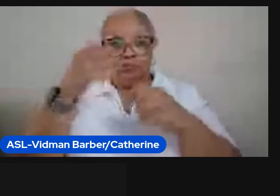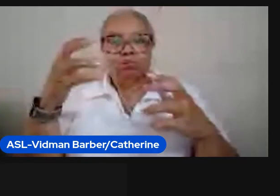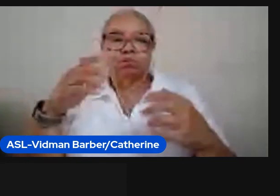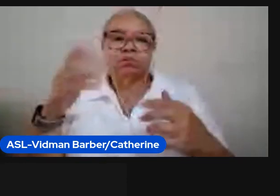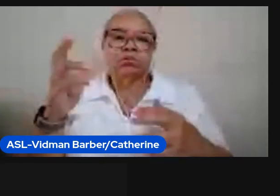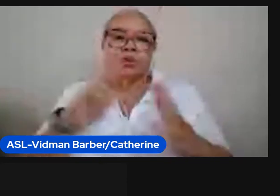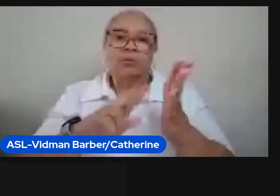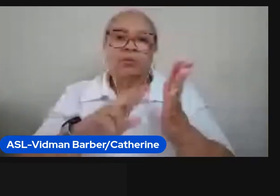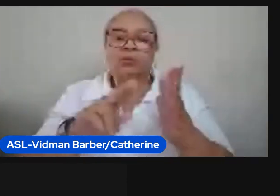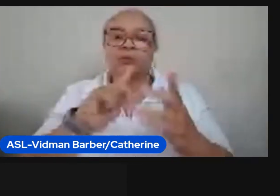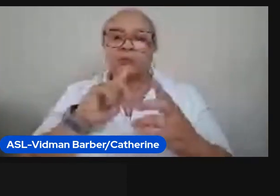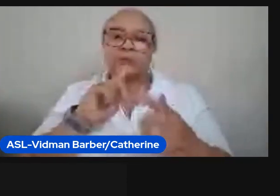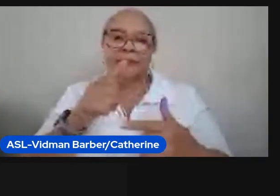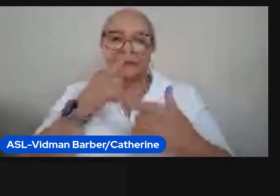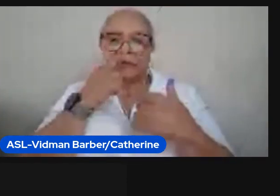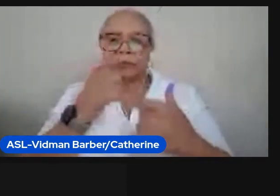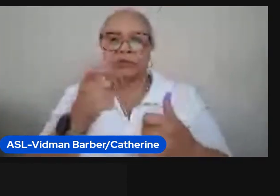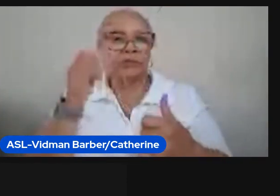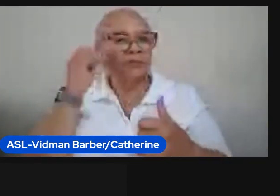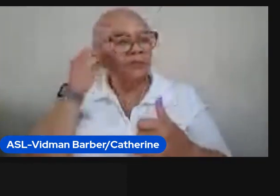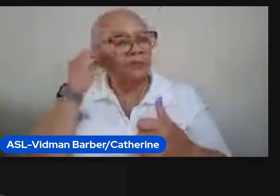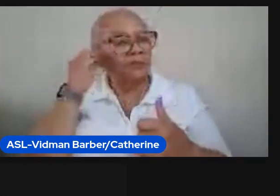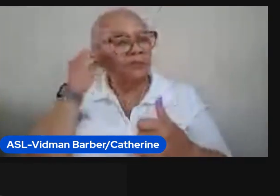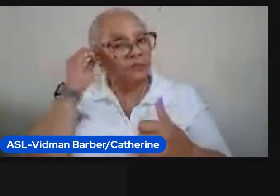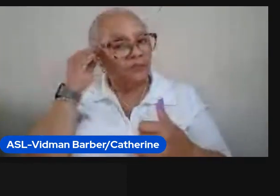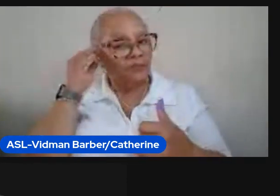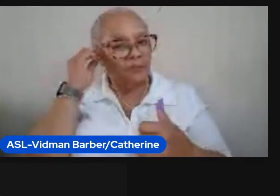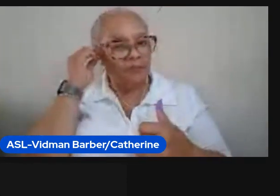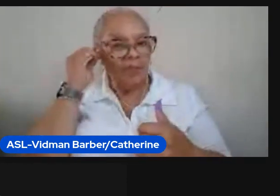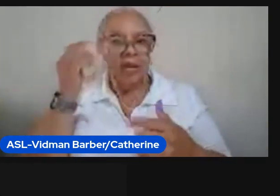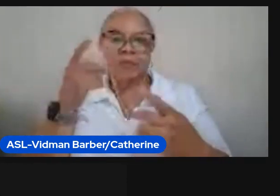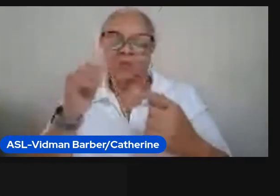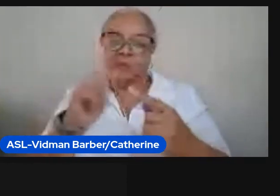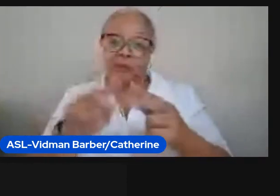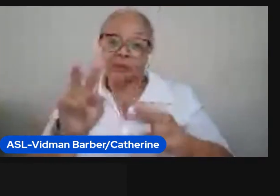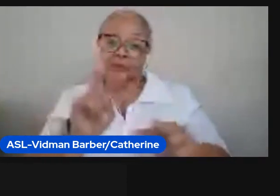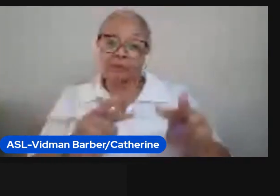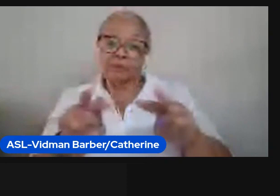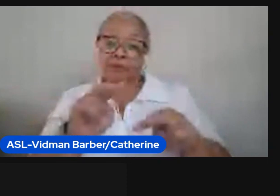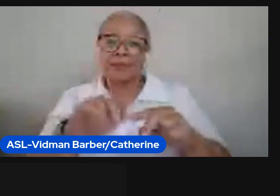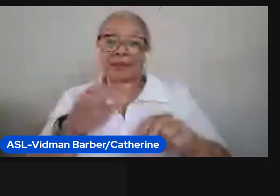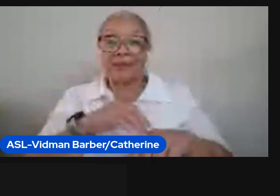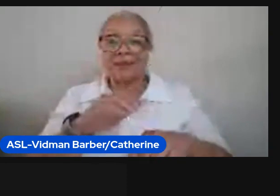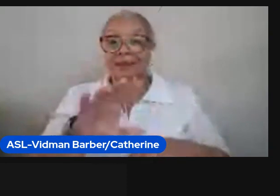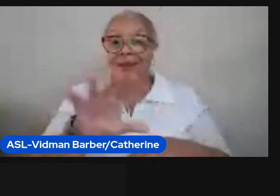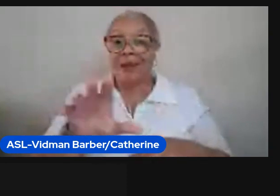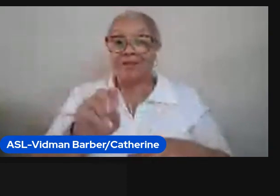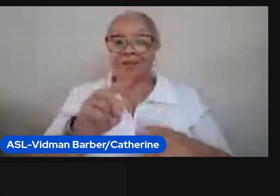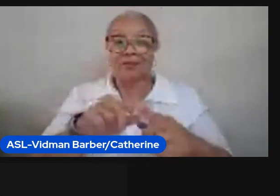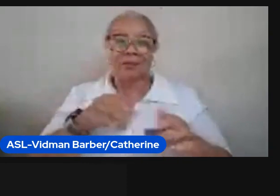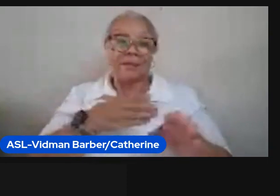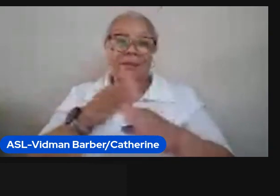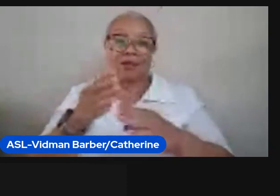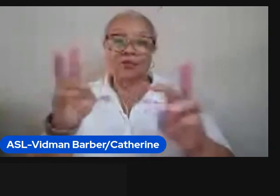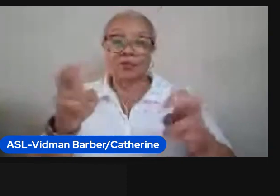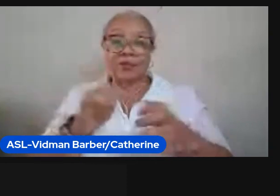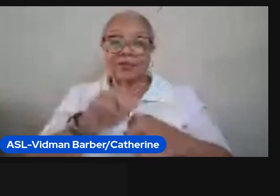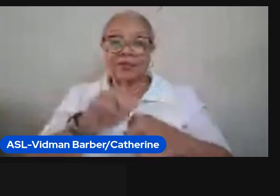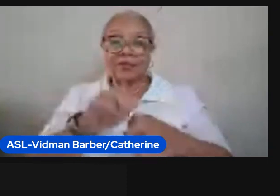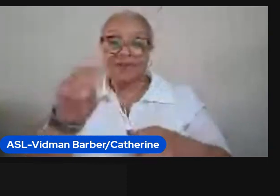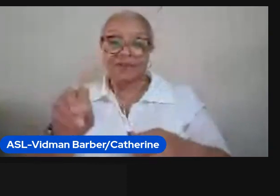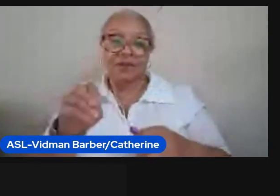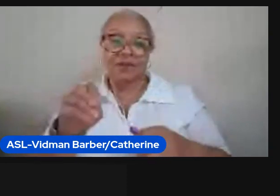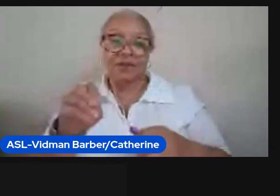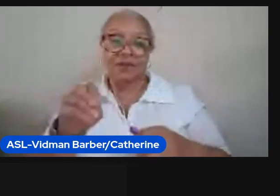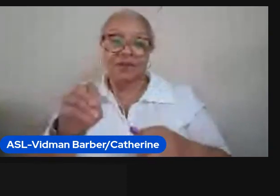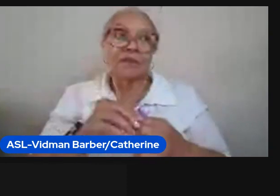really interesting. Because trying to look at Africa, that's one of the major issues that Africa has gotten when it comes to